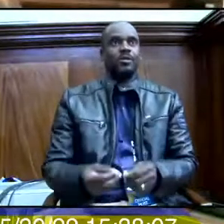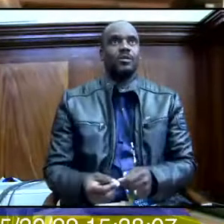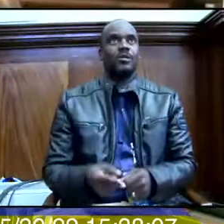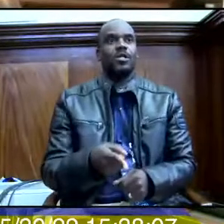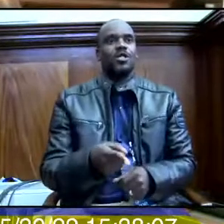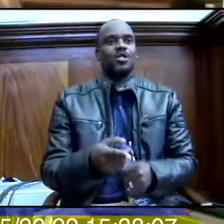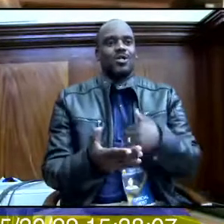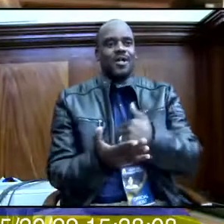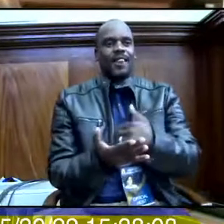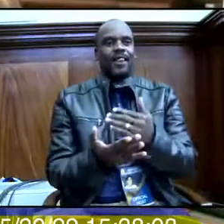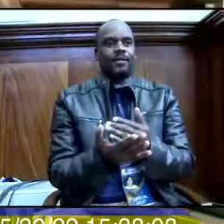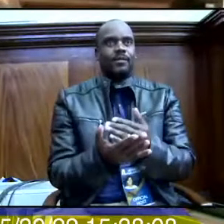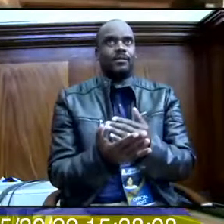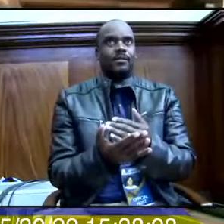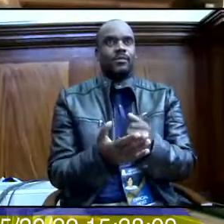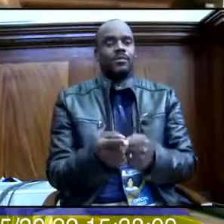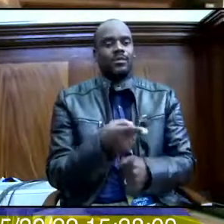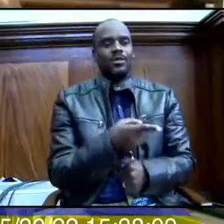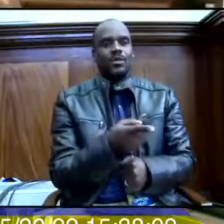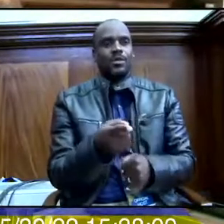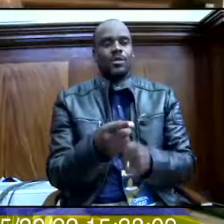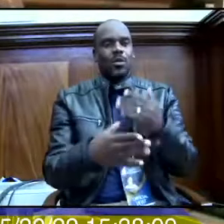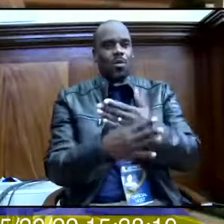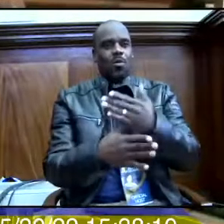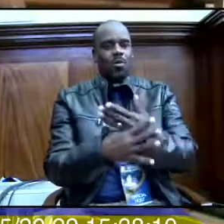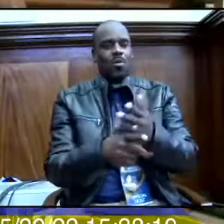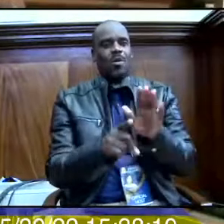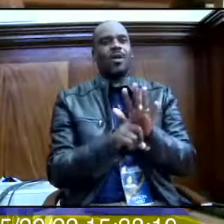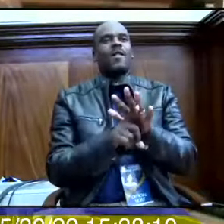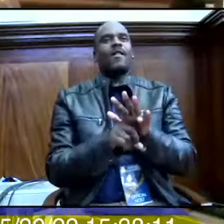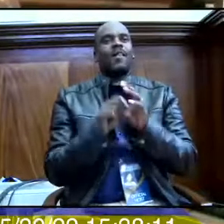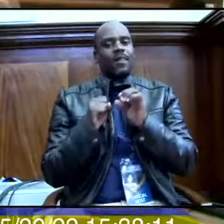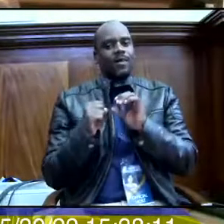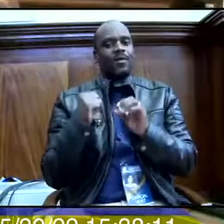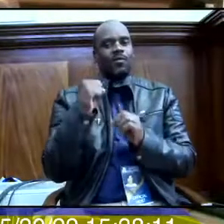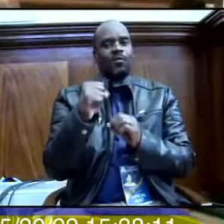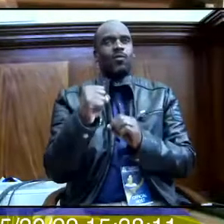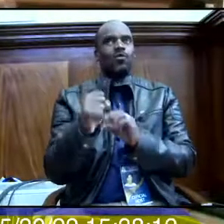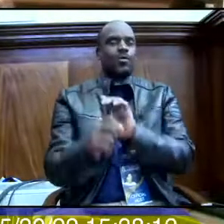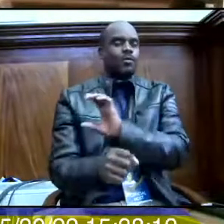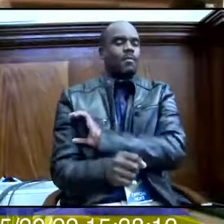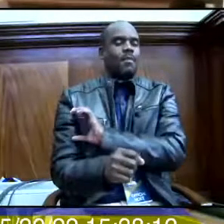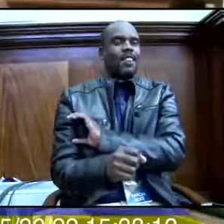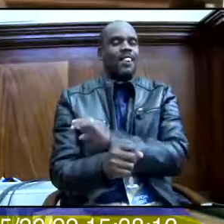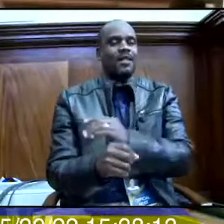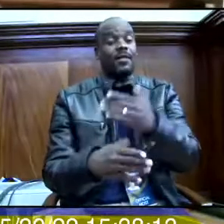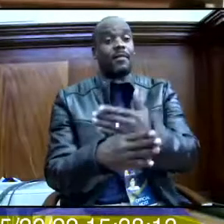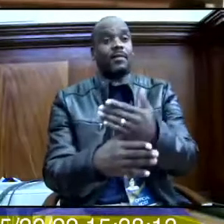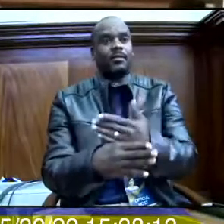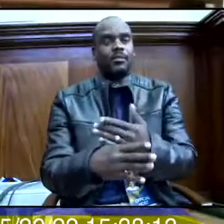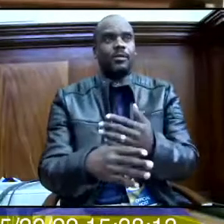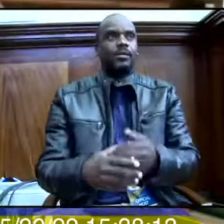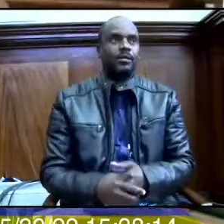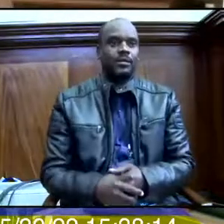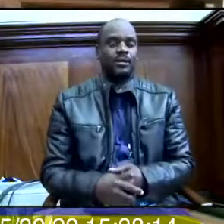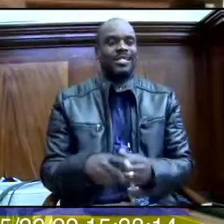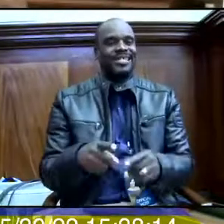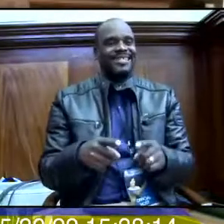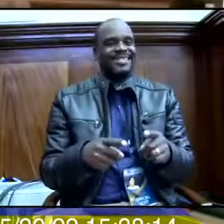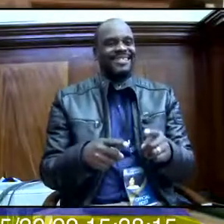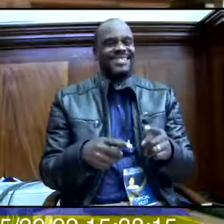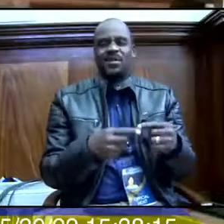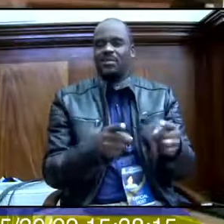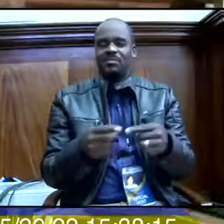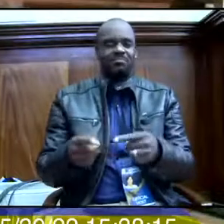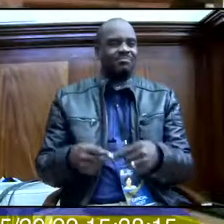divide and conquer the the workforce so as to prevent the african majority from becoming anything other